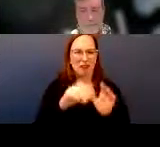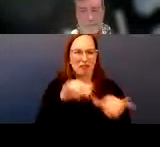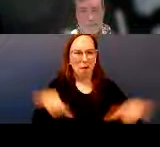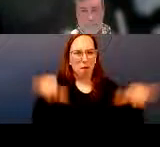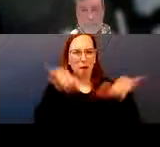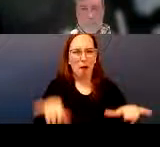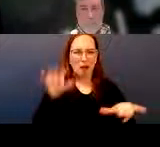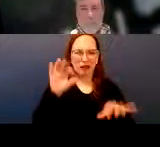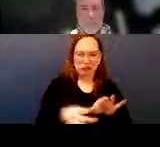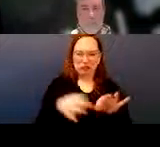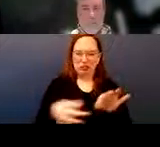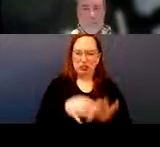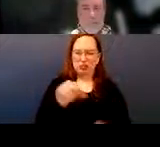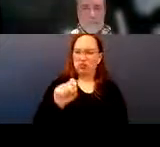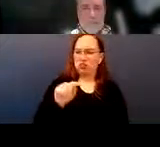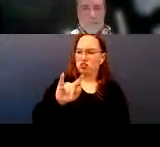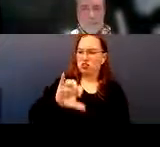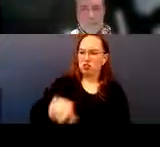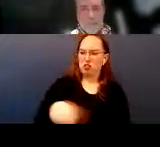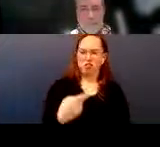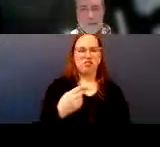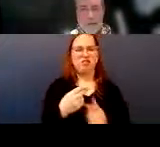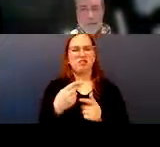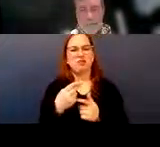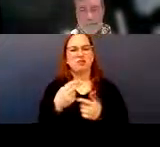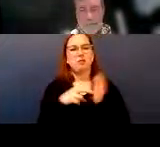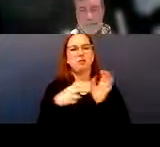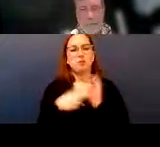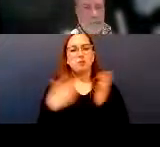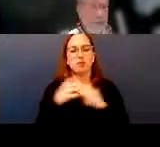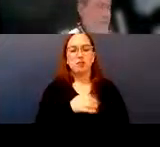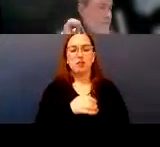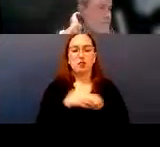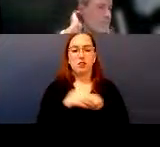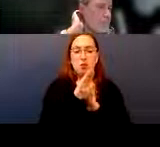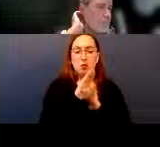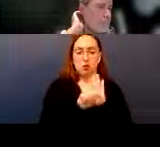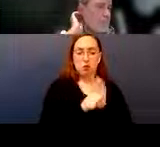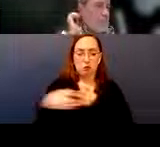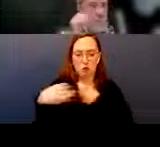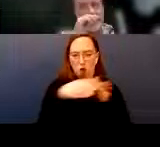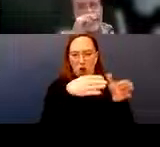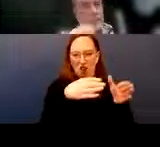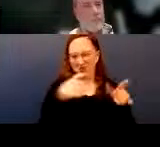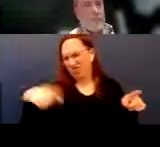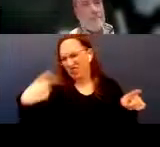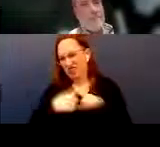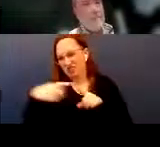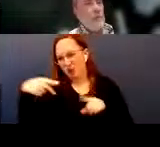is focused around this idea that Barton Springs Road and some other elements within the park are